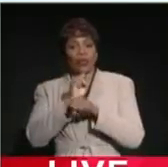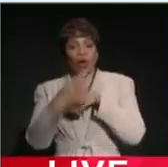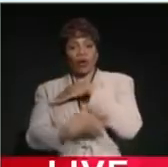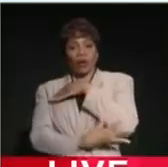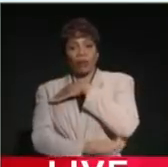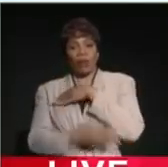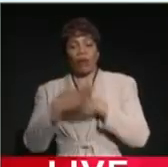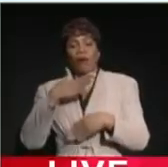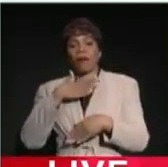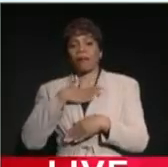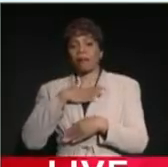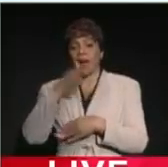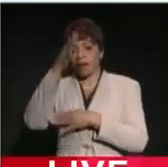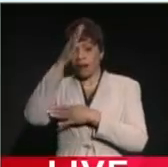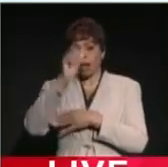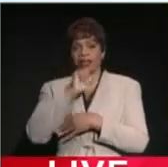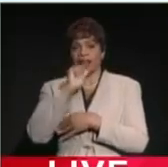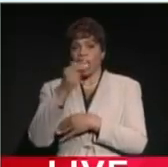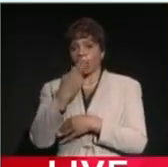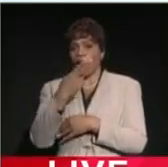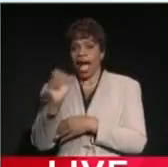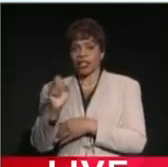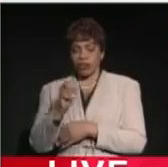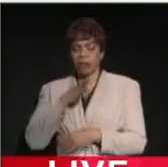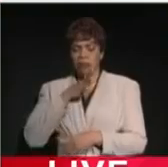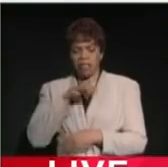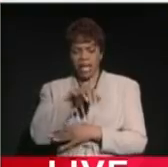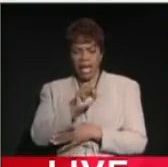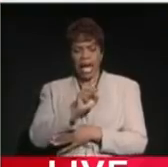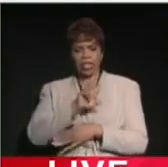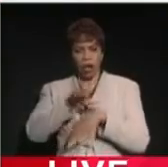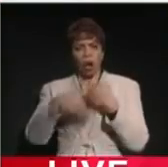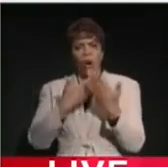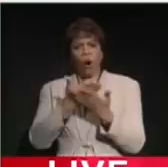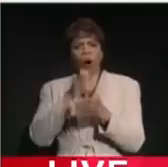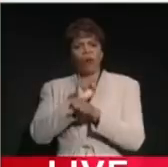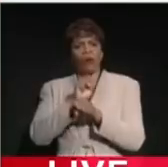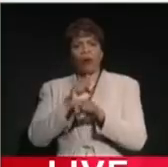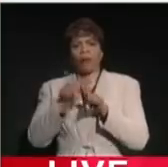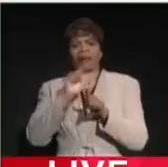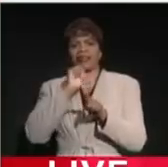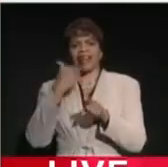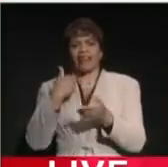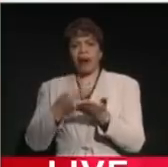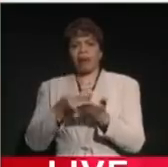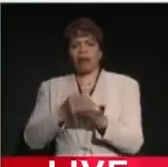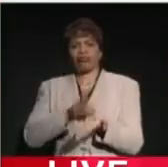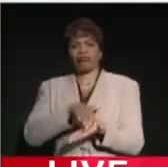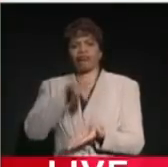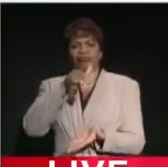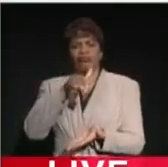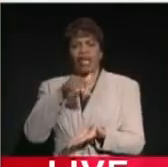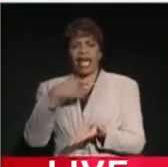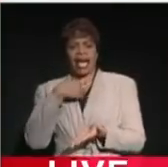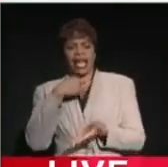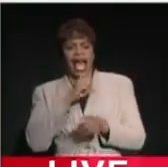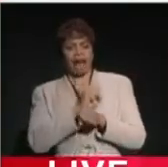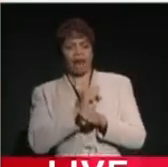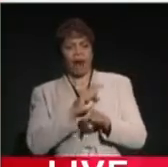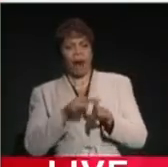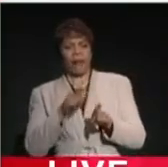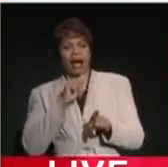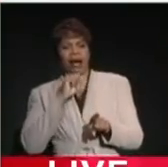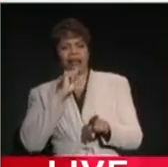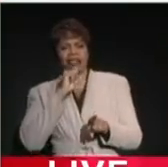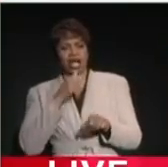dad didn't get out of high school. My mom did. We all worked. We just didn't have money. I worked under the table when I was 13 years old. I